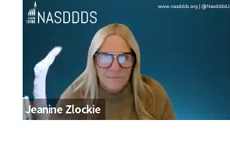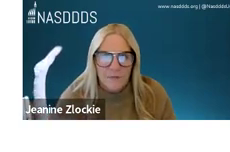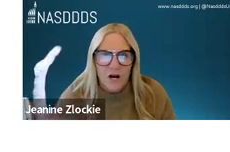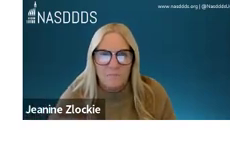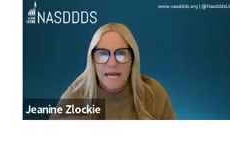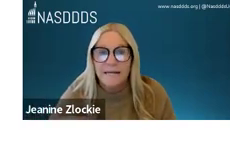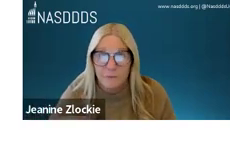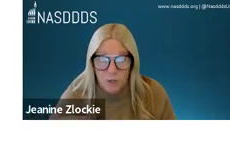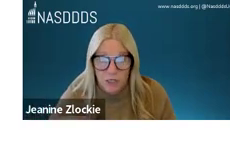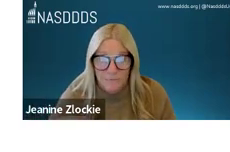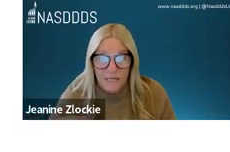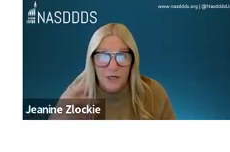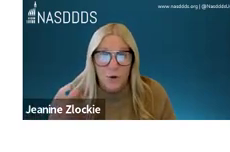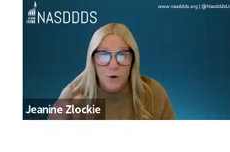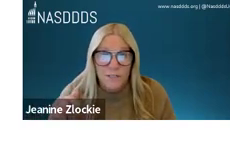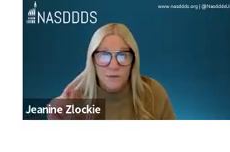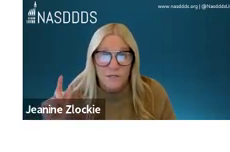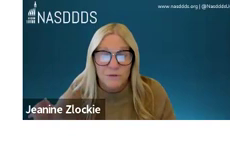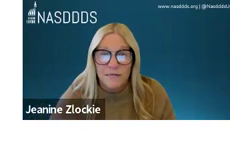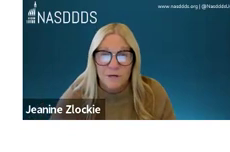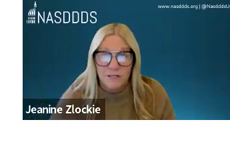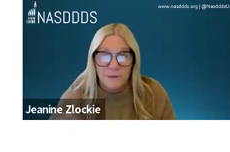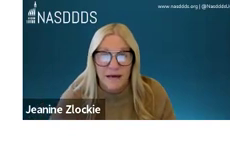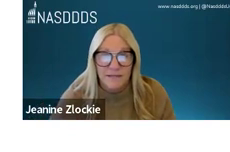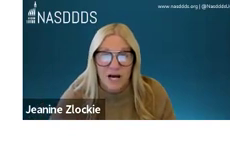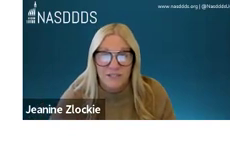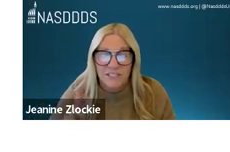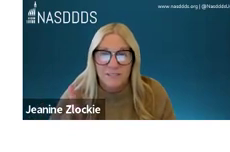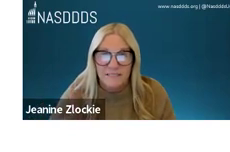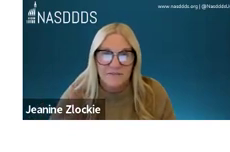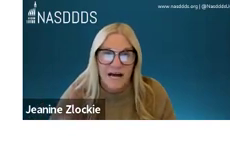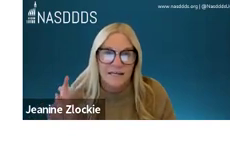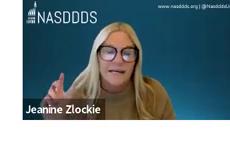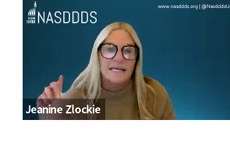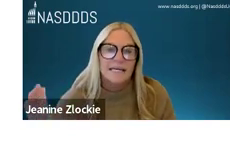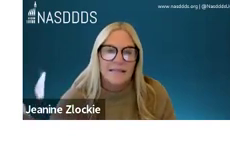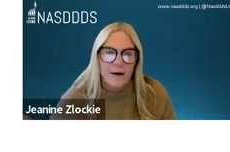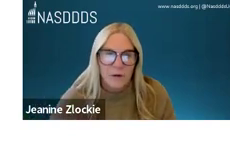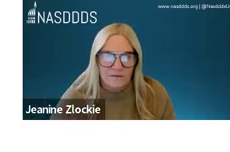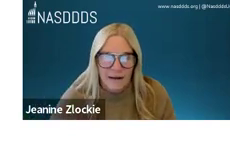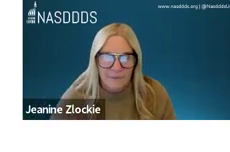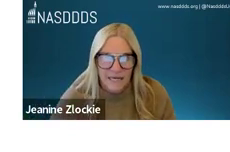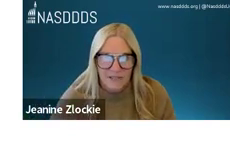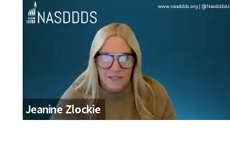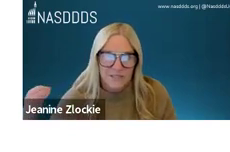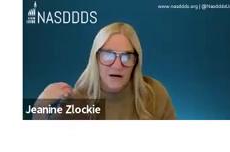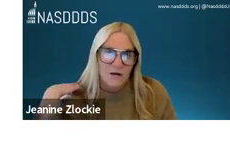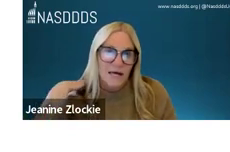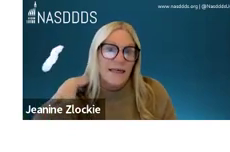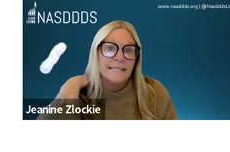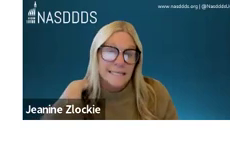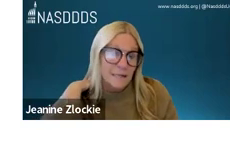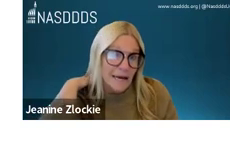services are paid for in accordance with the reimbursement methodology specified in that waiver application.